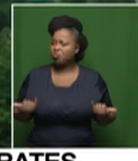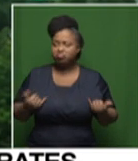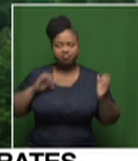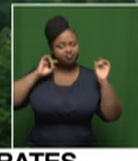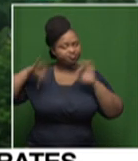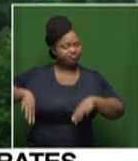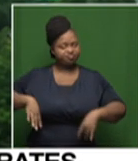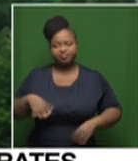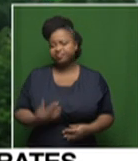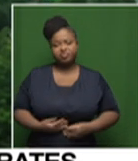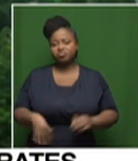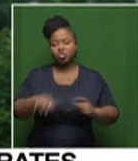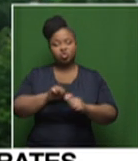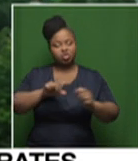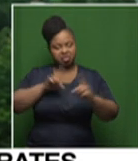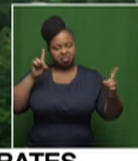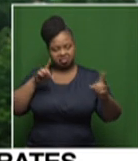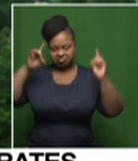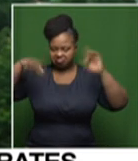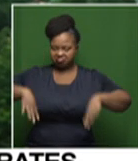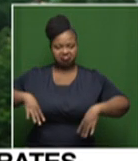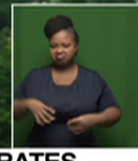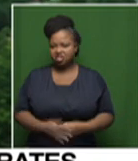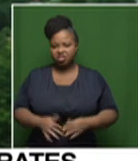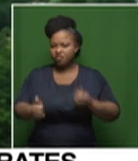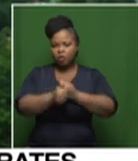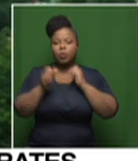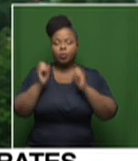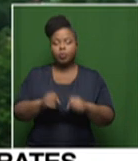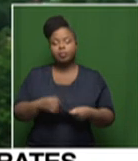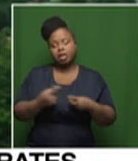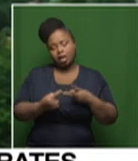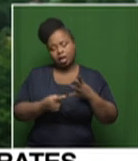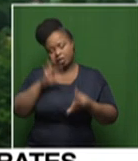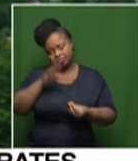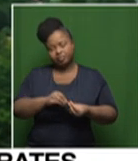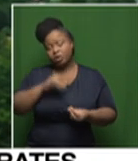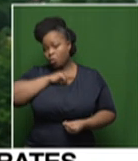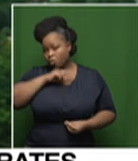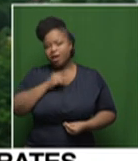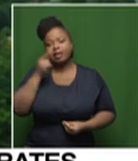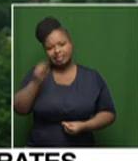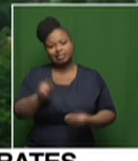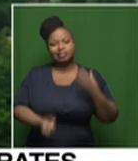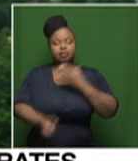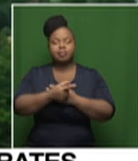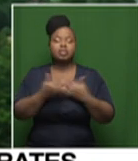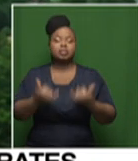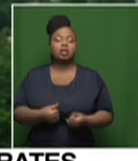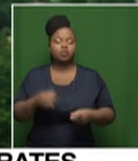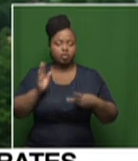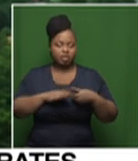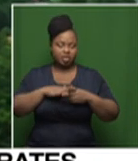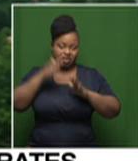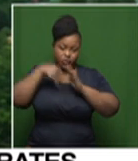or social distancing not being maintained. And a combination of all these factors, according to experts, has led to the deadly second wave